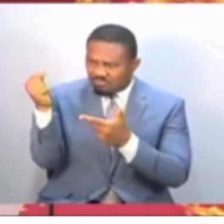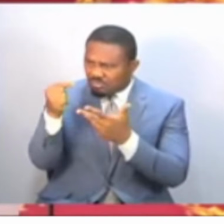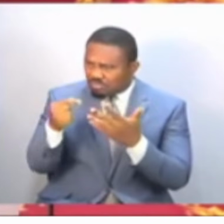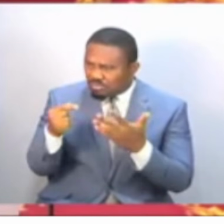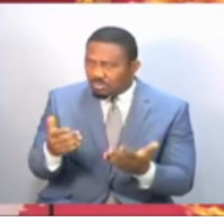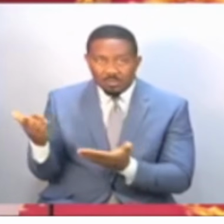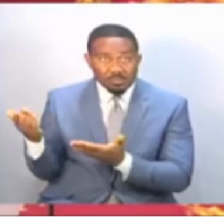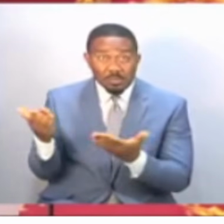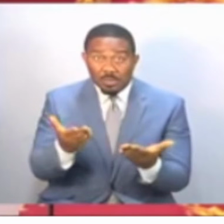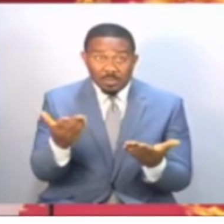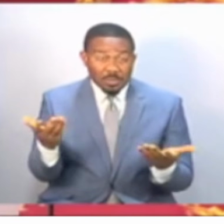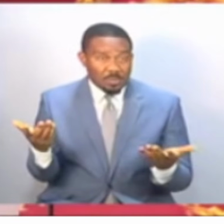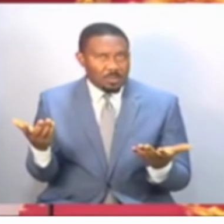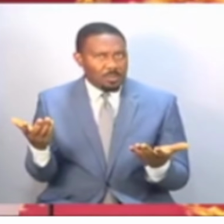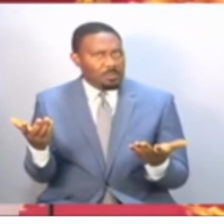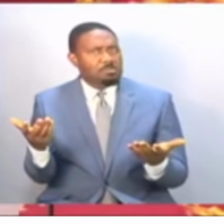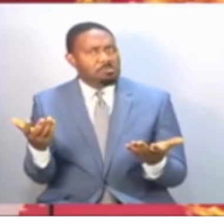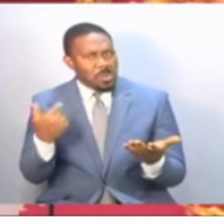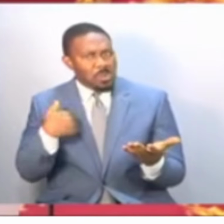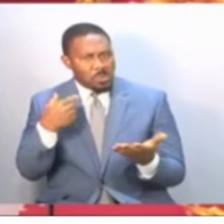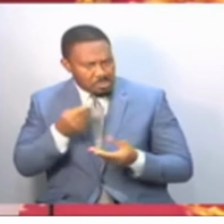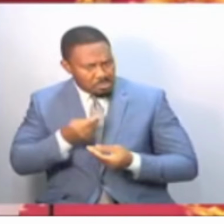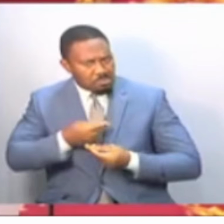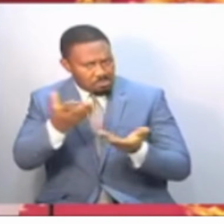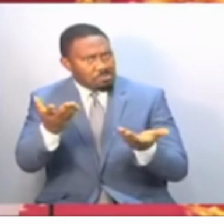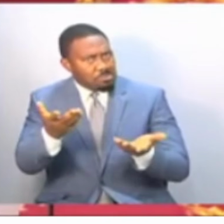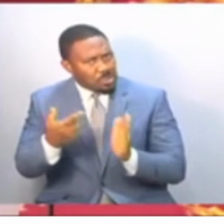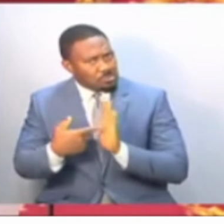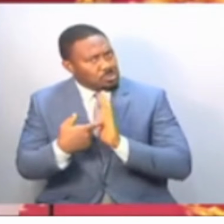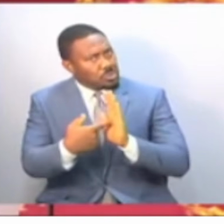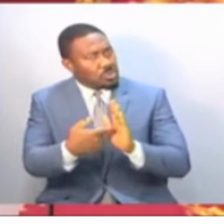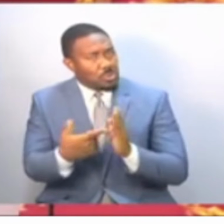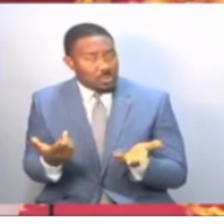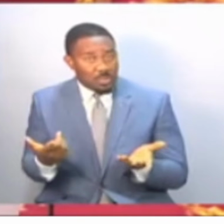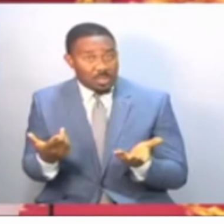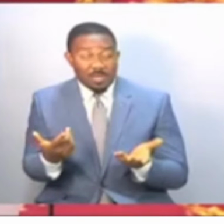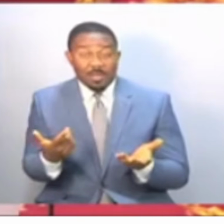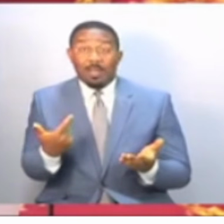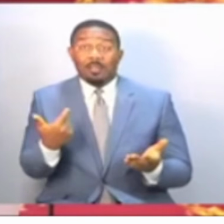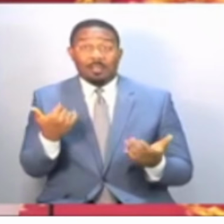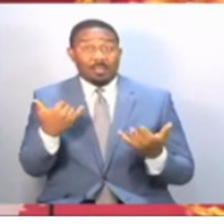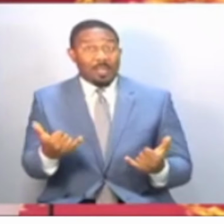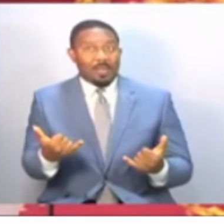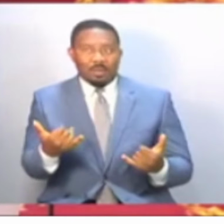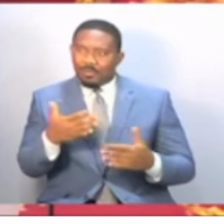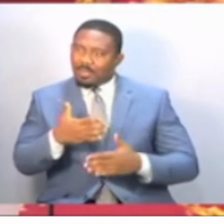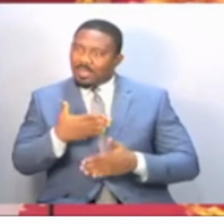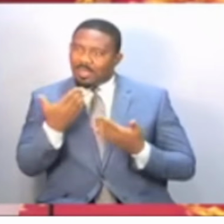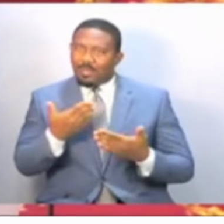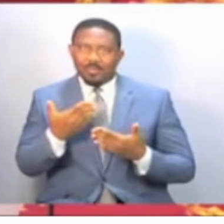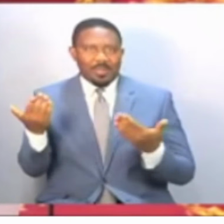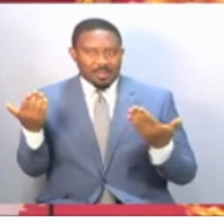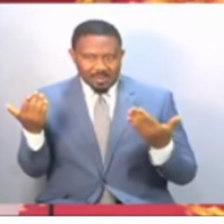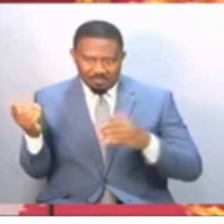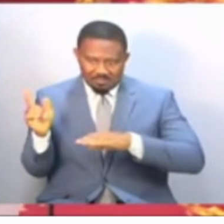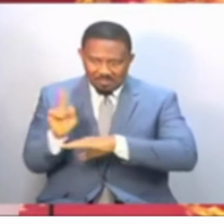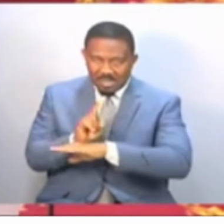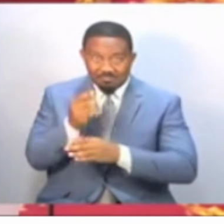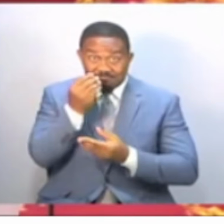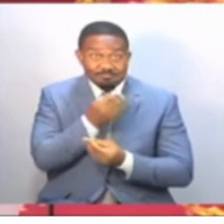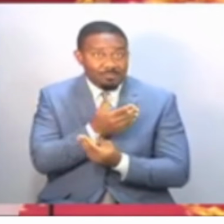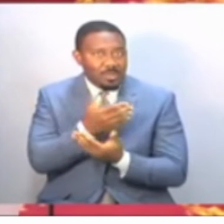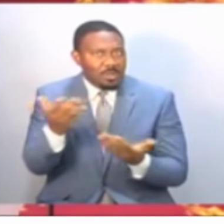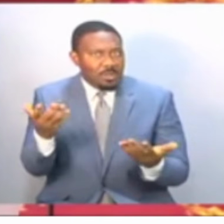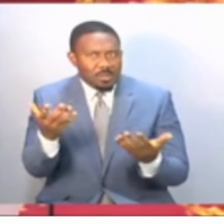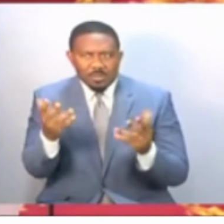no attempt to conceal any information. I am grateful for the opportunity to update Parliament on the status of implementation of